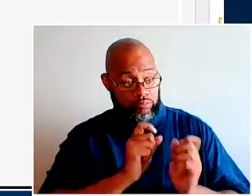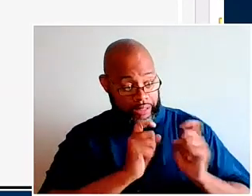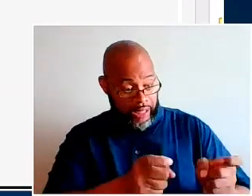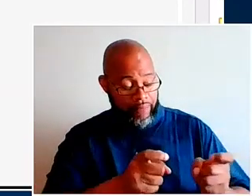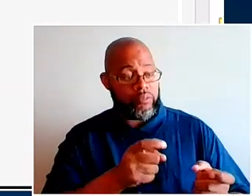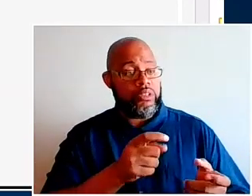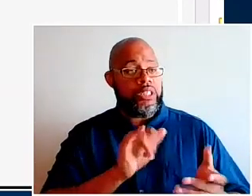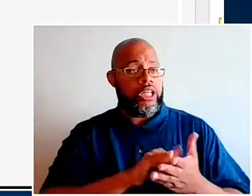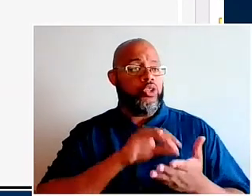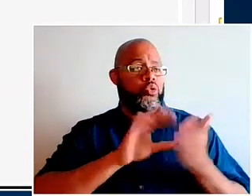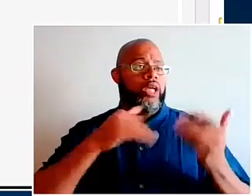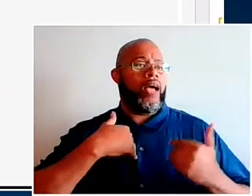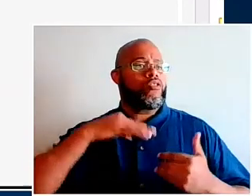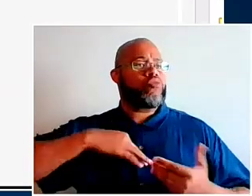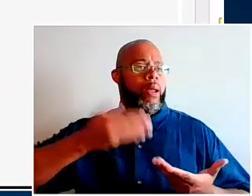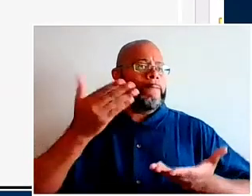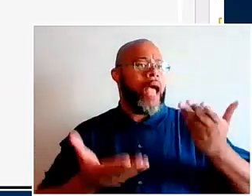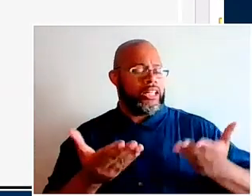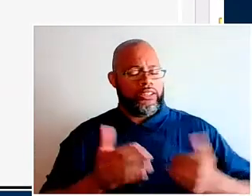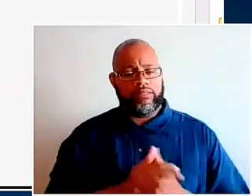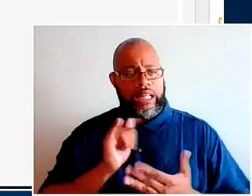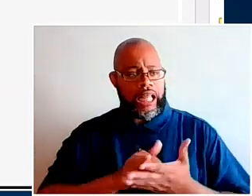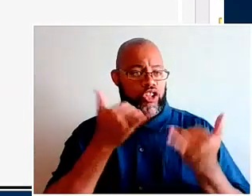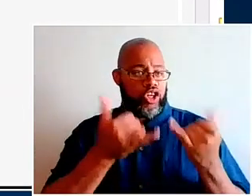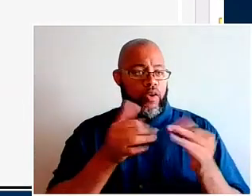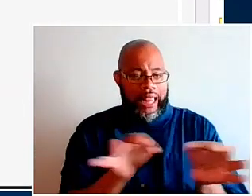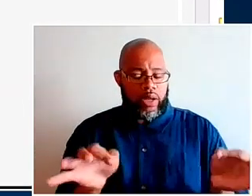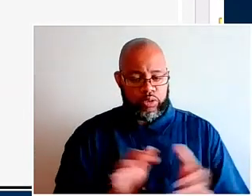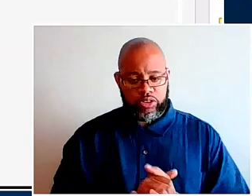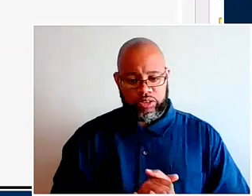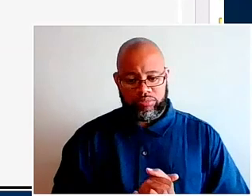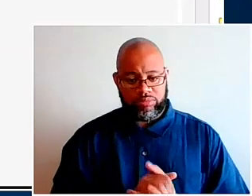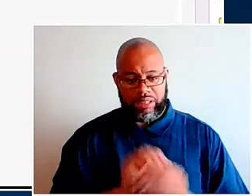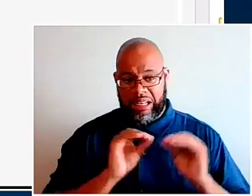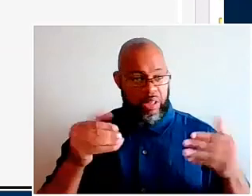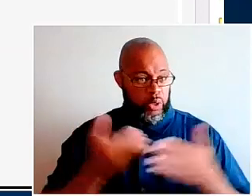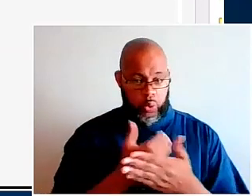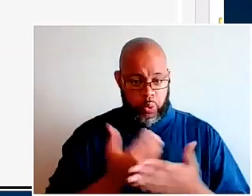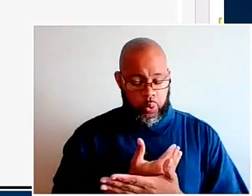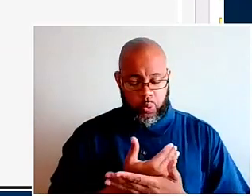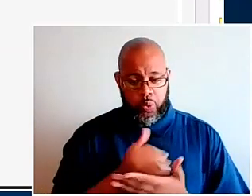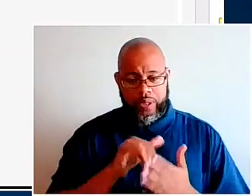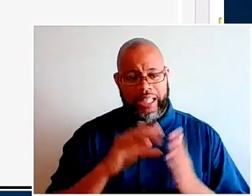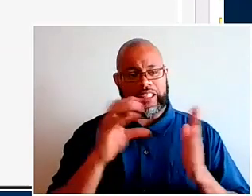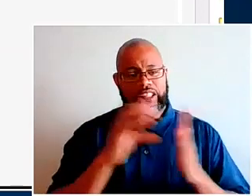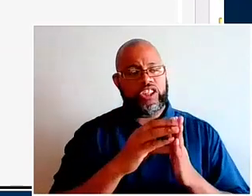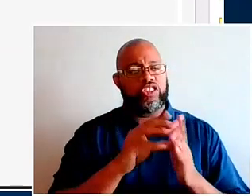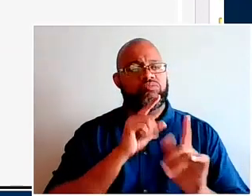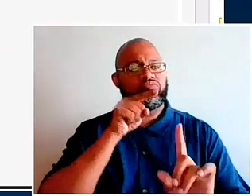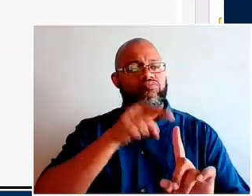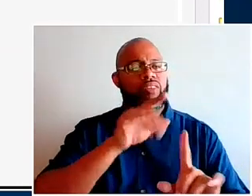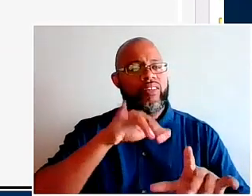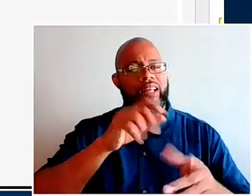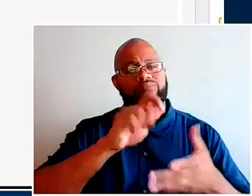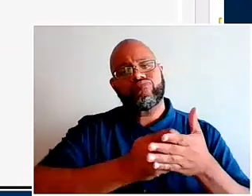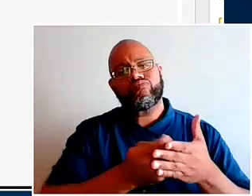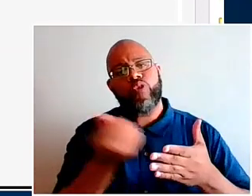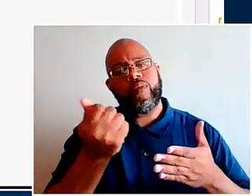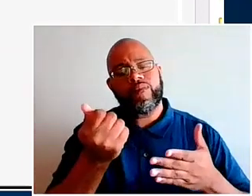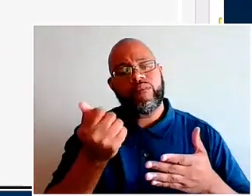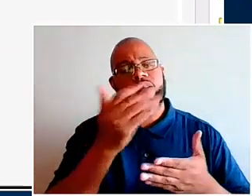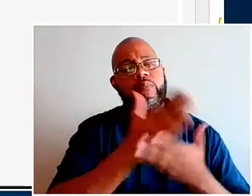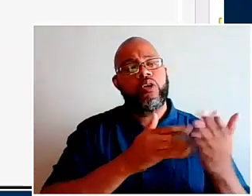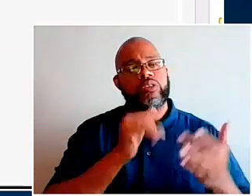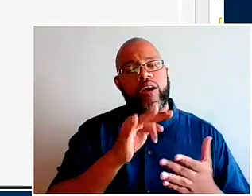balance. That's current language. So nothing new there. This section just simply takes out the parts